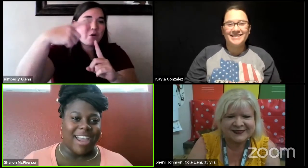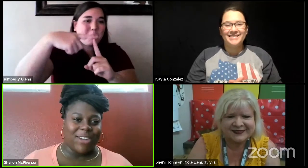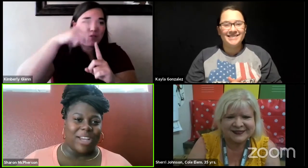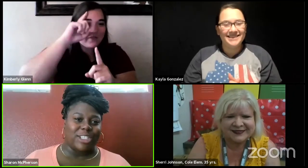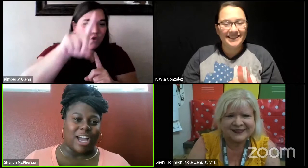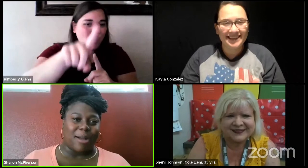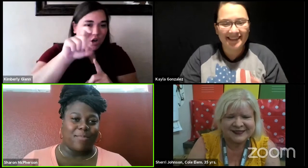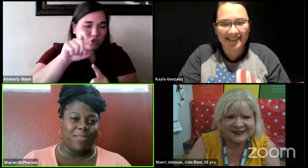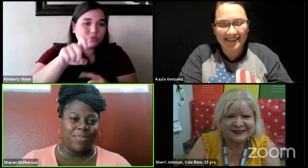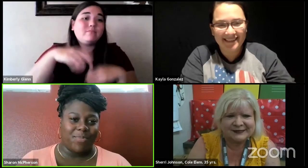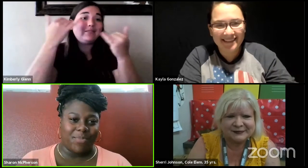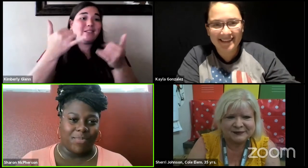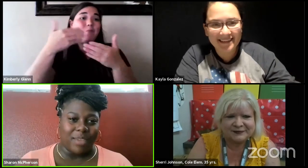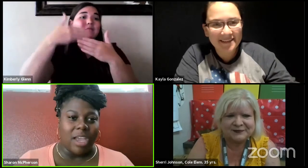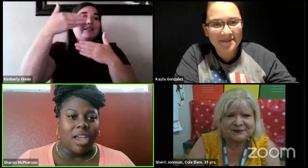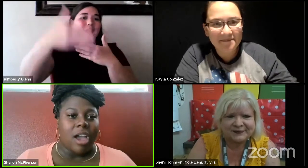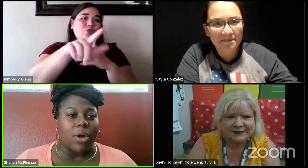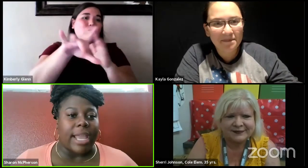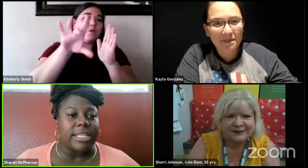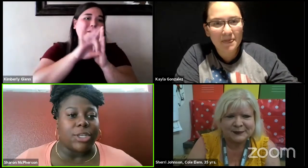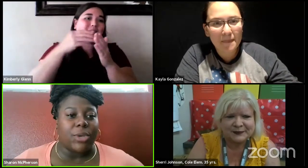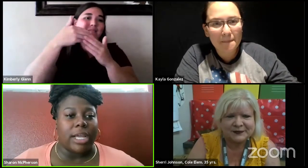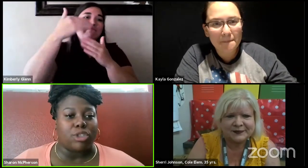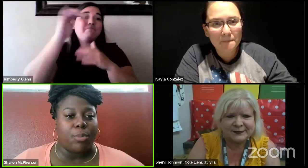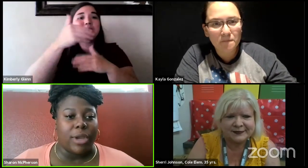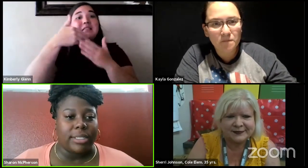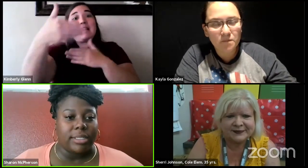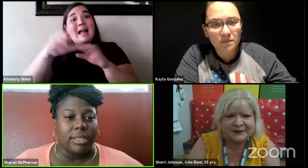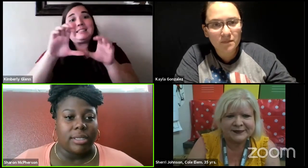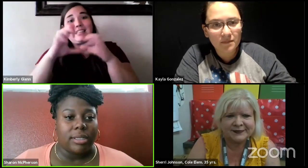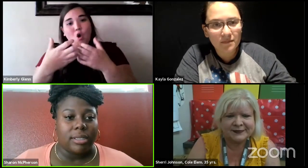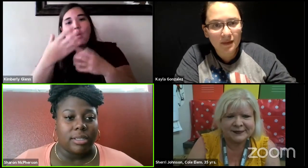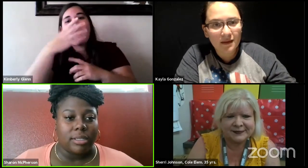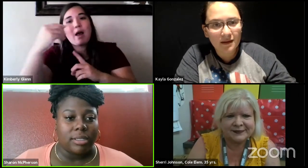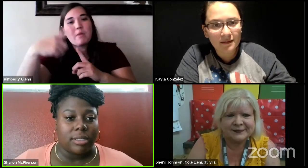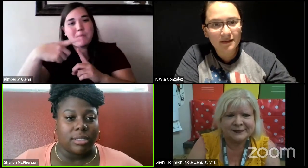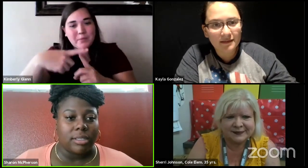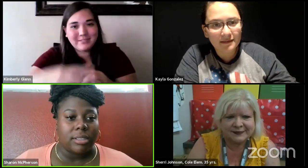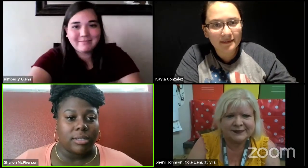All right, great job. Okay, so you get 100 points.